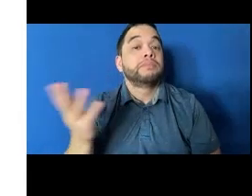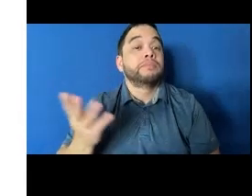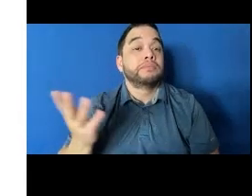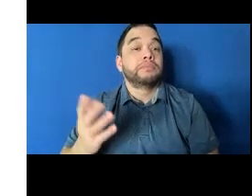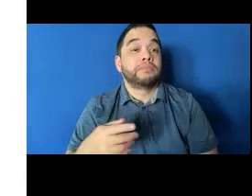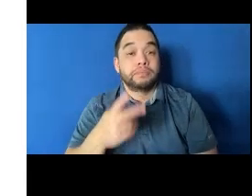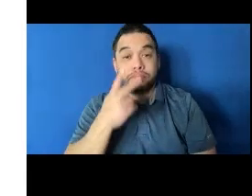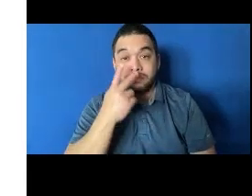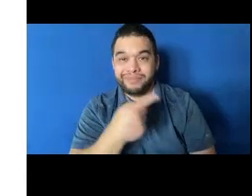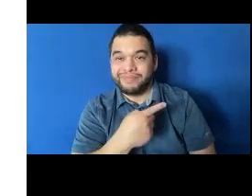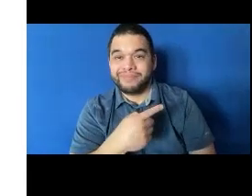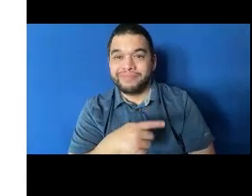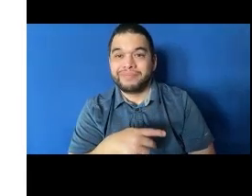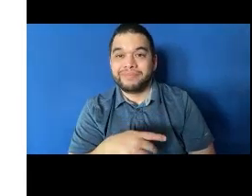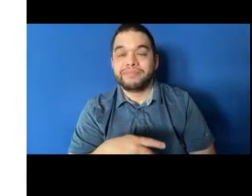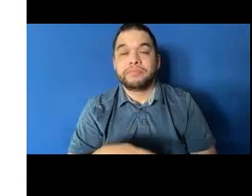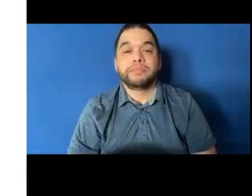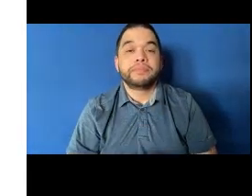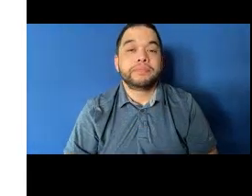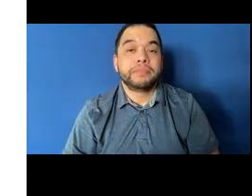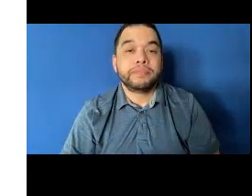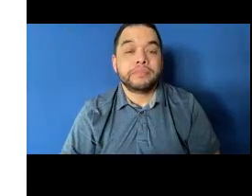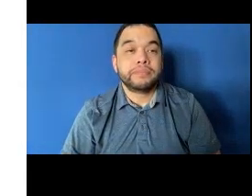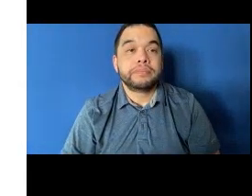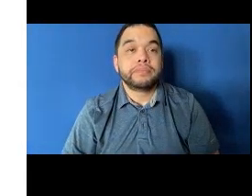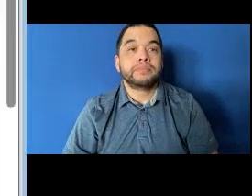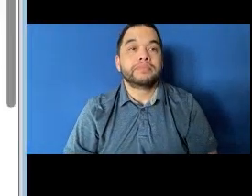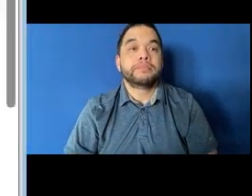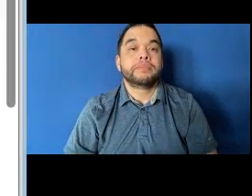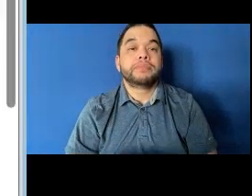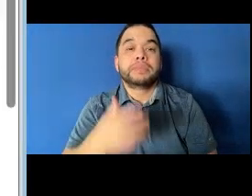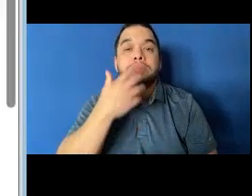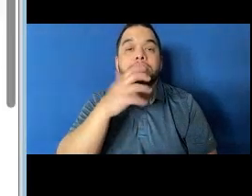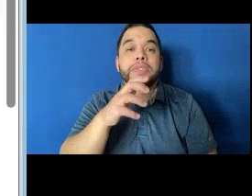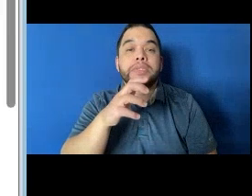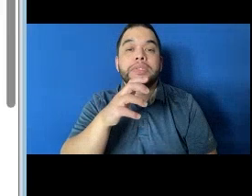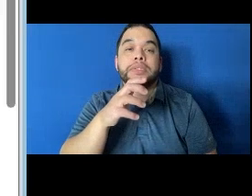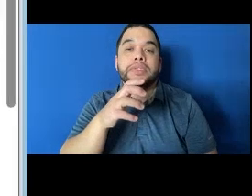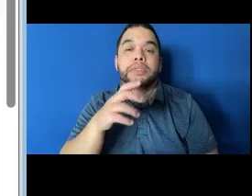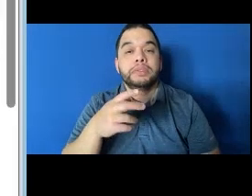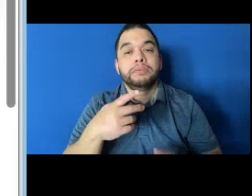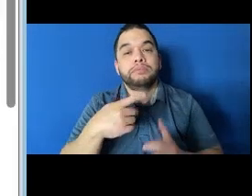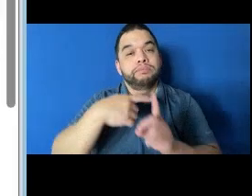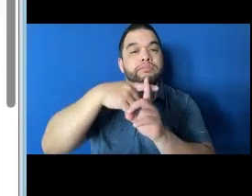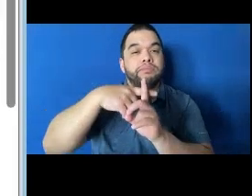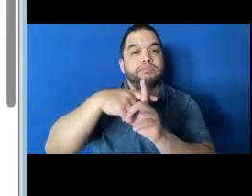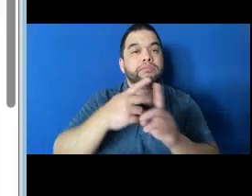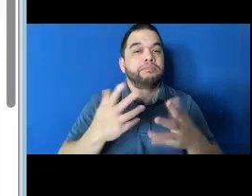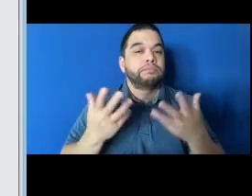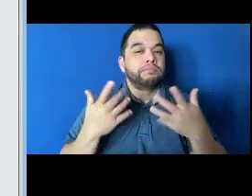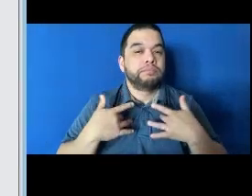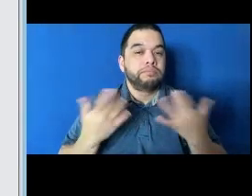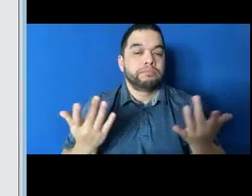The next step is the dry seasons. I'm going to pass the baton to